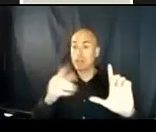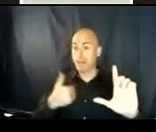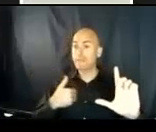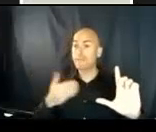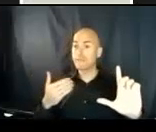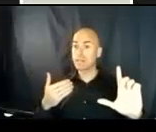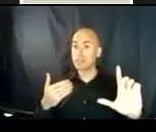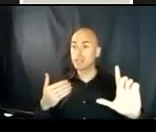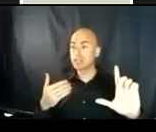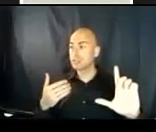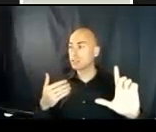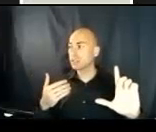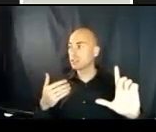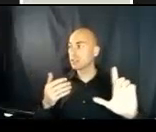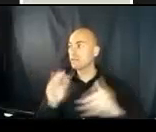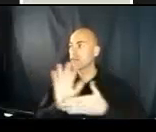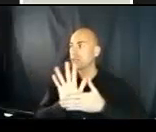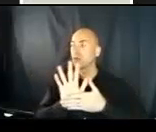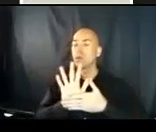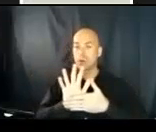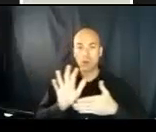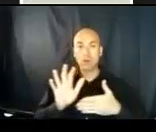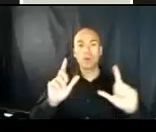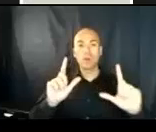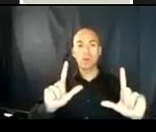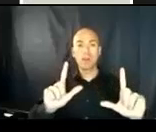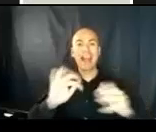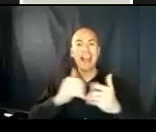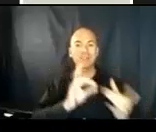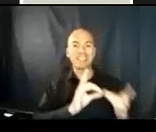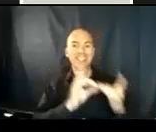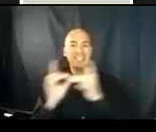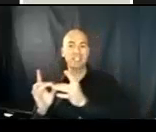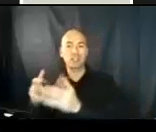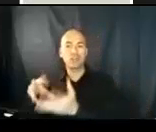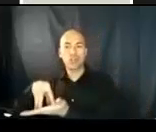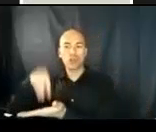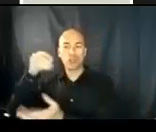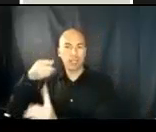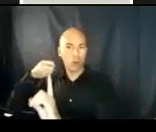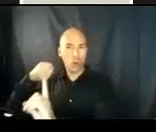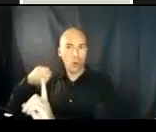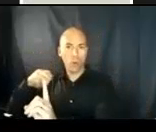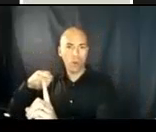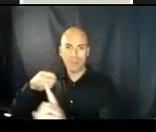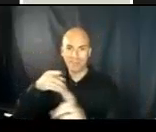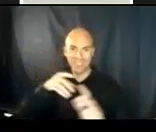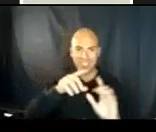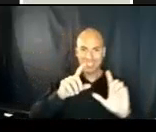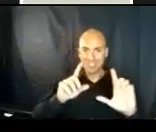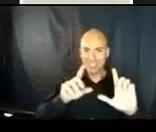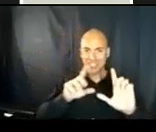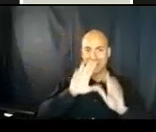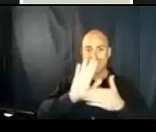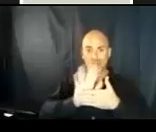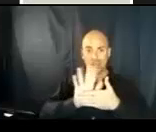how is this video linked to the learning goal? What is the goal with this video? So maybe you want to say,